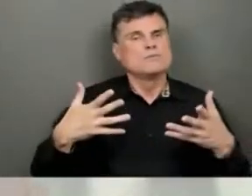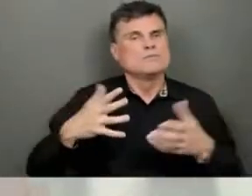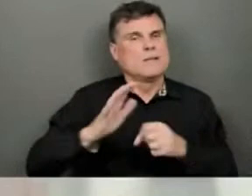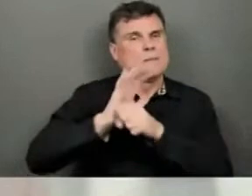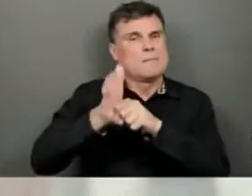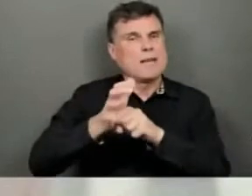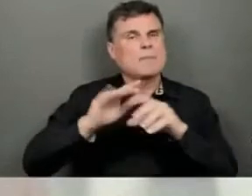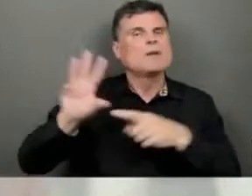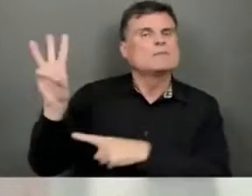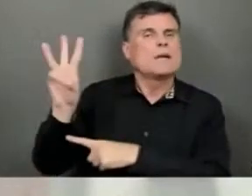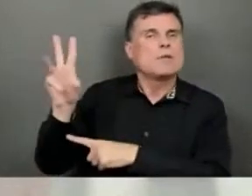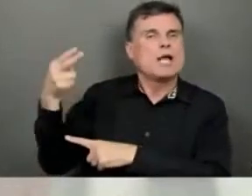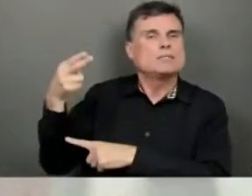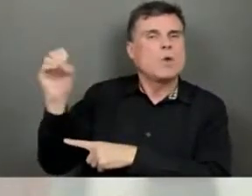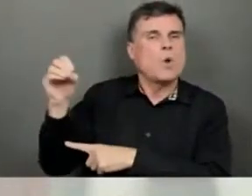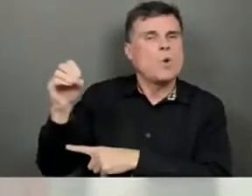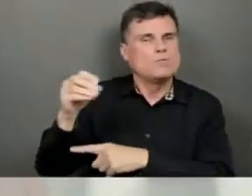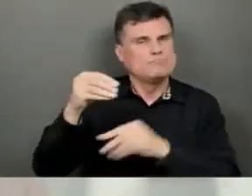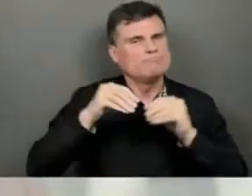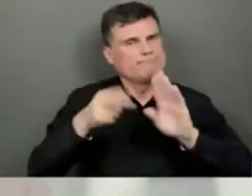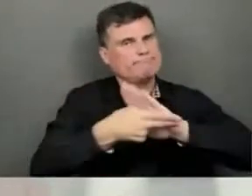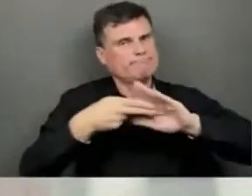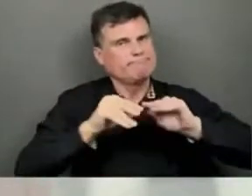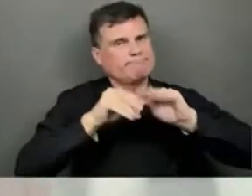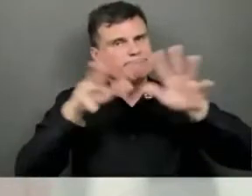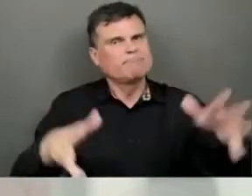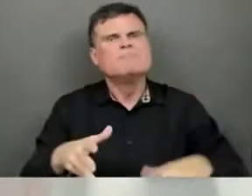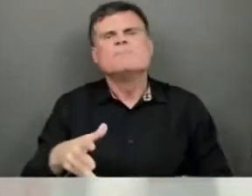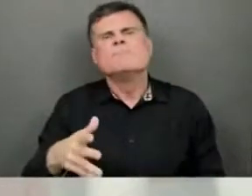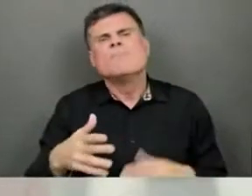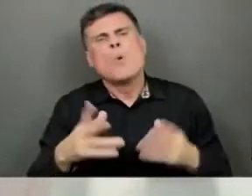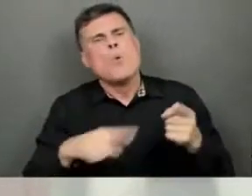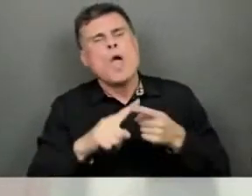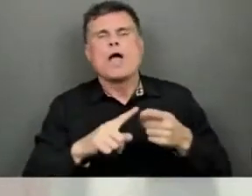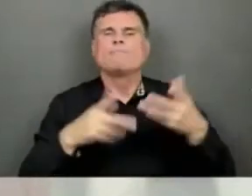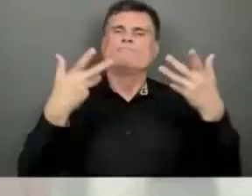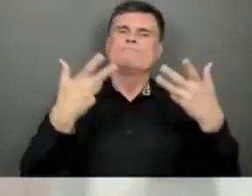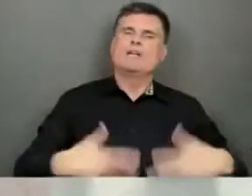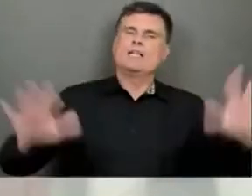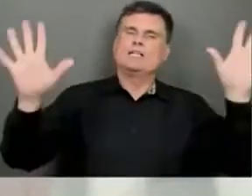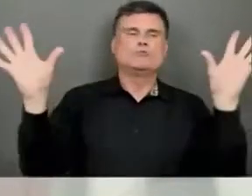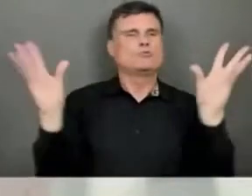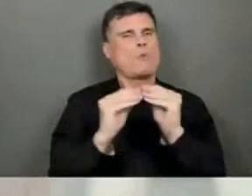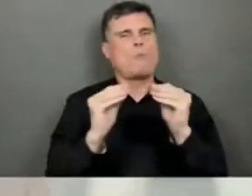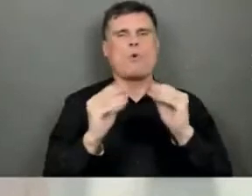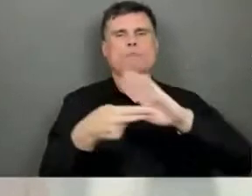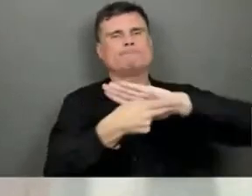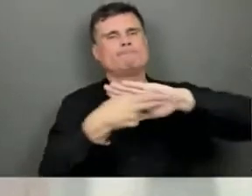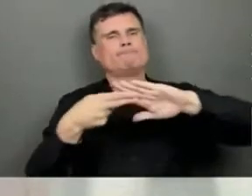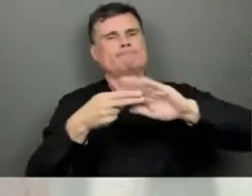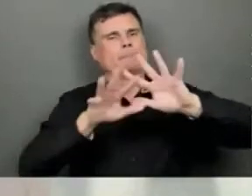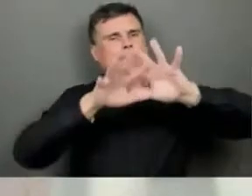be declared a pandemic? As a practical matter, what will happen when it's no longer declared as such? And I'm also